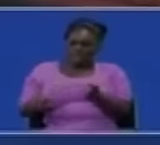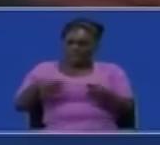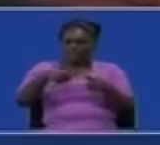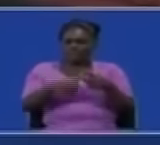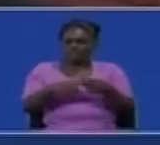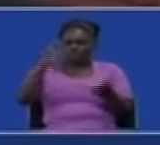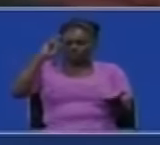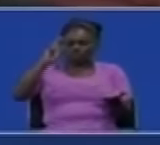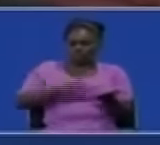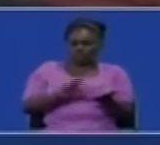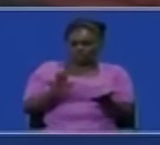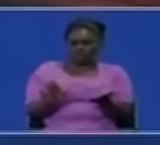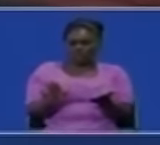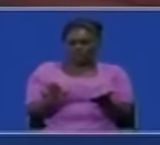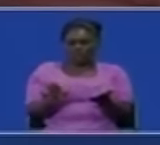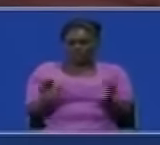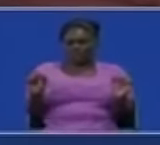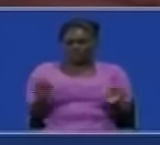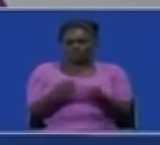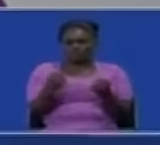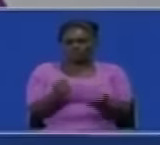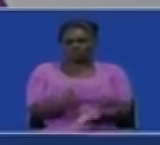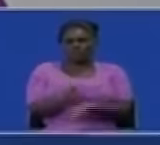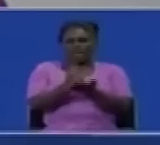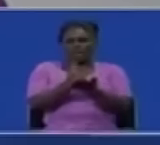to recognize him cannot be cured by backup.